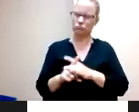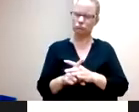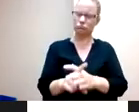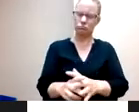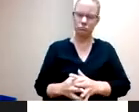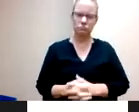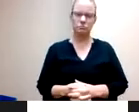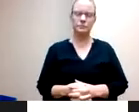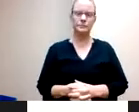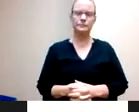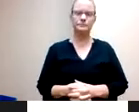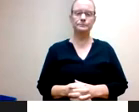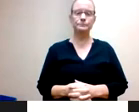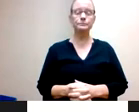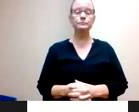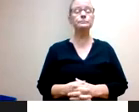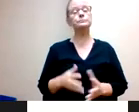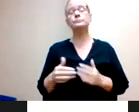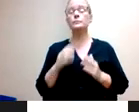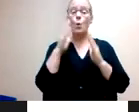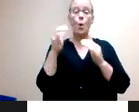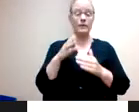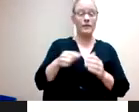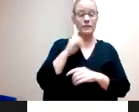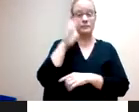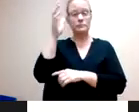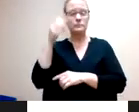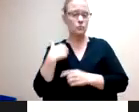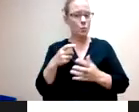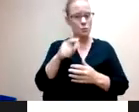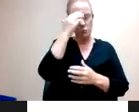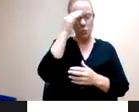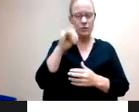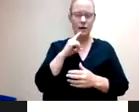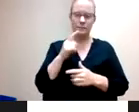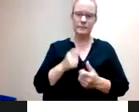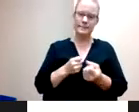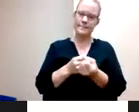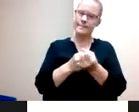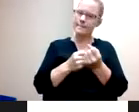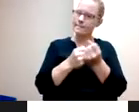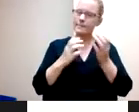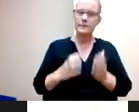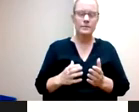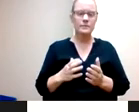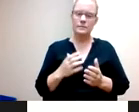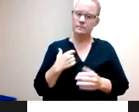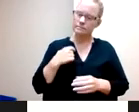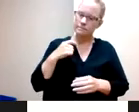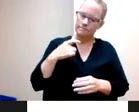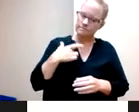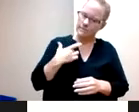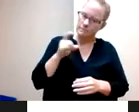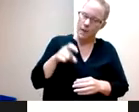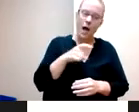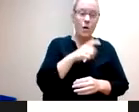So hopefully at the end of this, I'm just a big advocate that we need to Our elderly